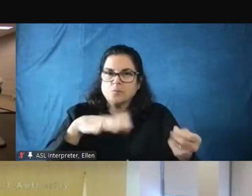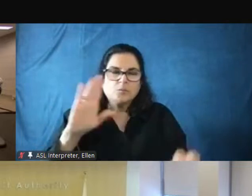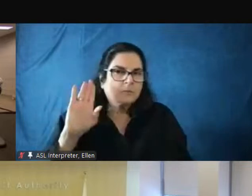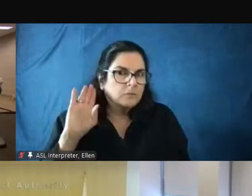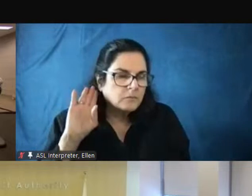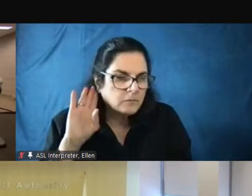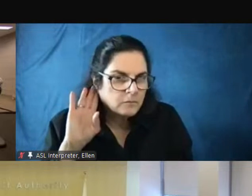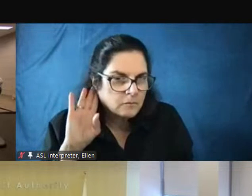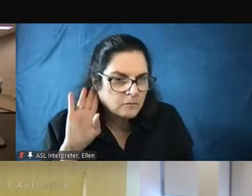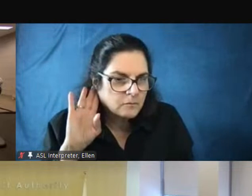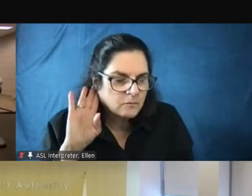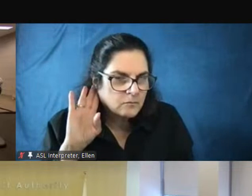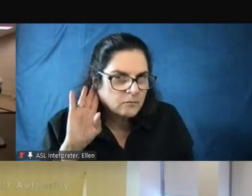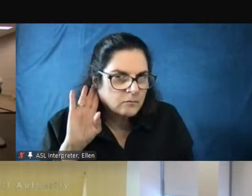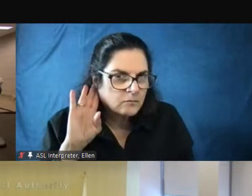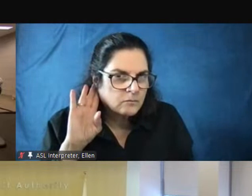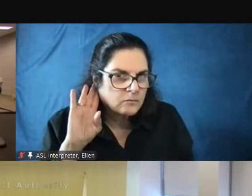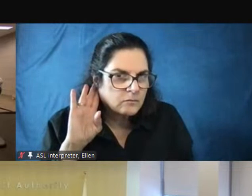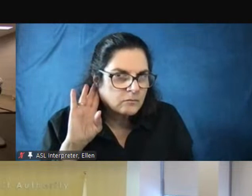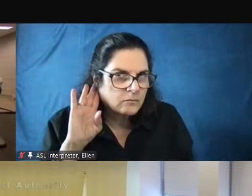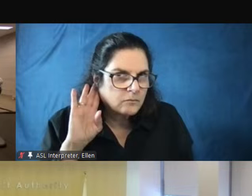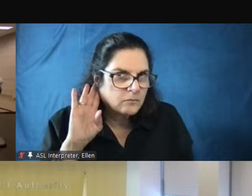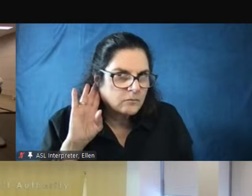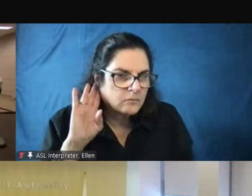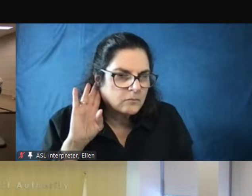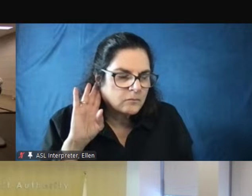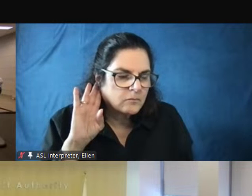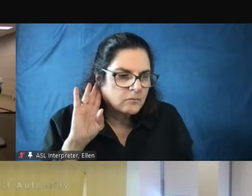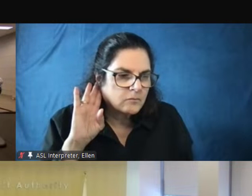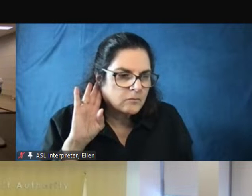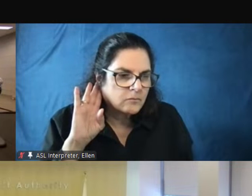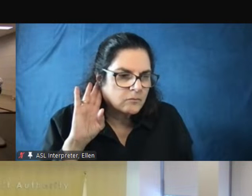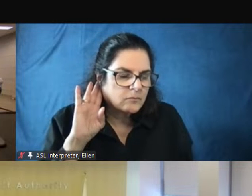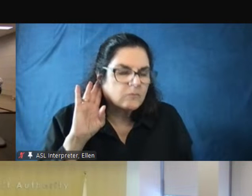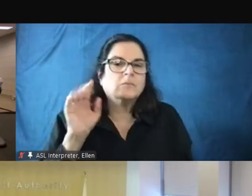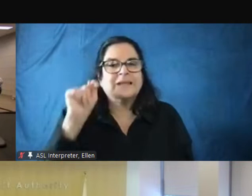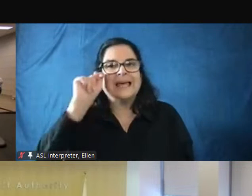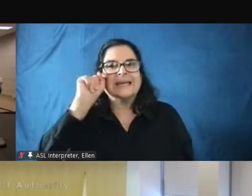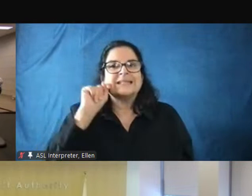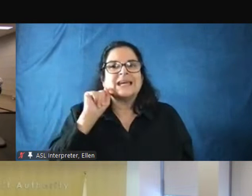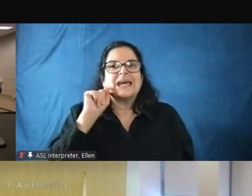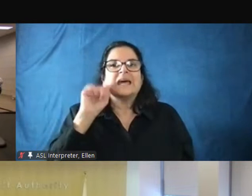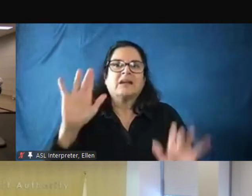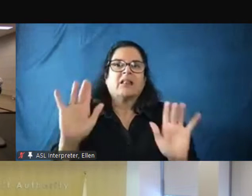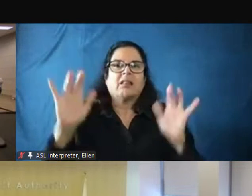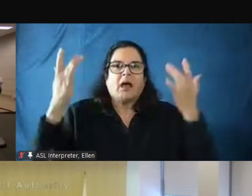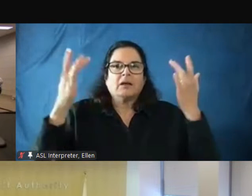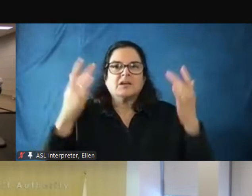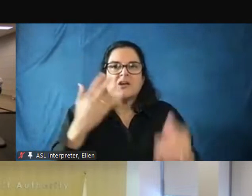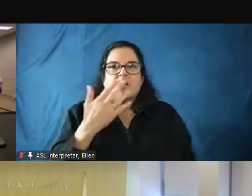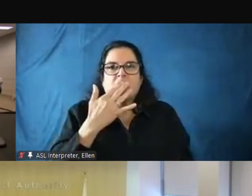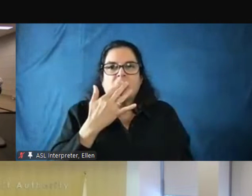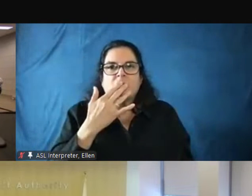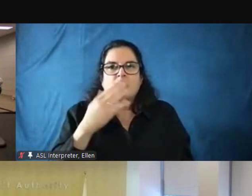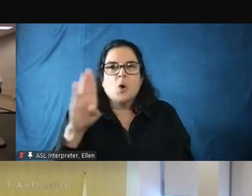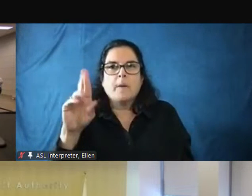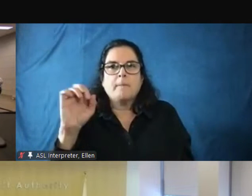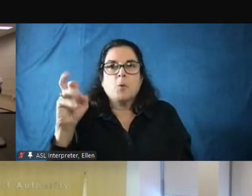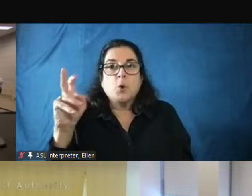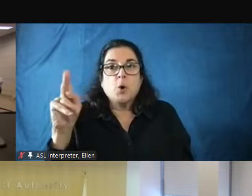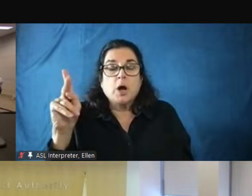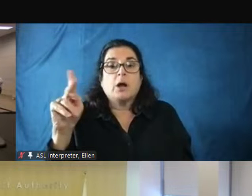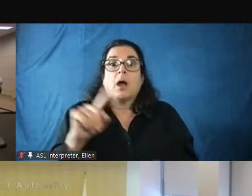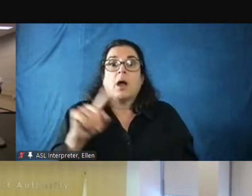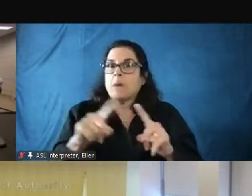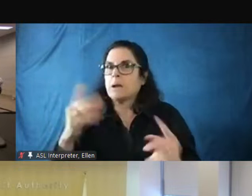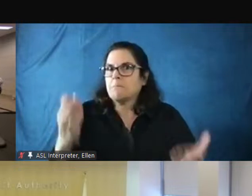as a projector, right? To allow that. It's tan. It's a light tan brick. But could now the courtyard host movie nights and things